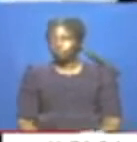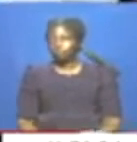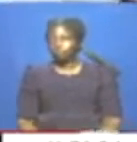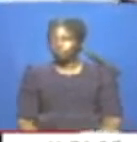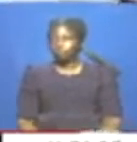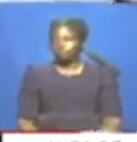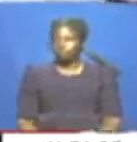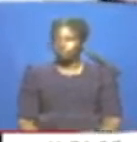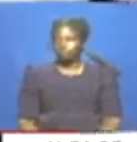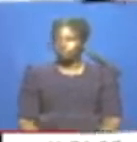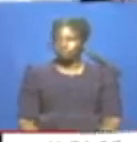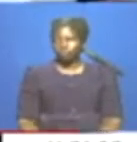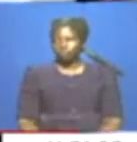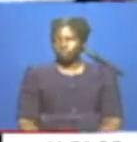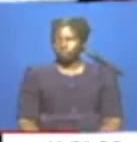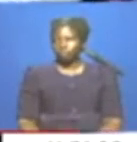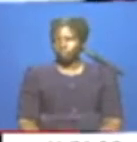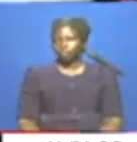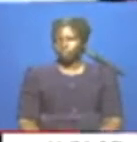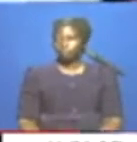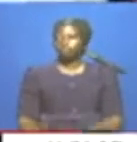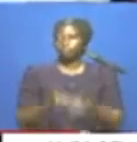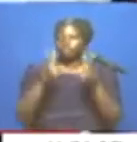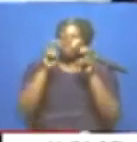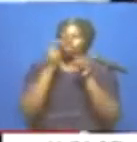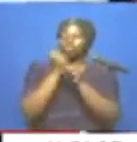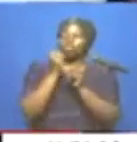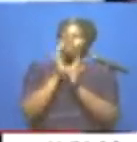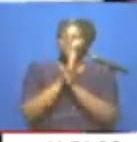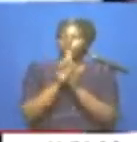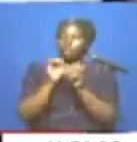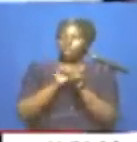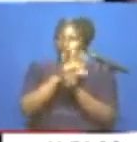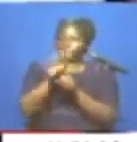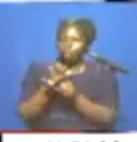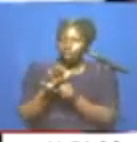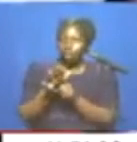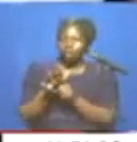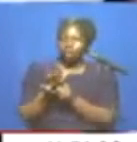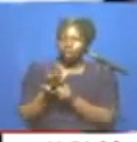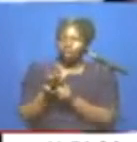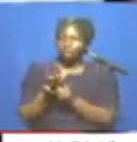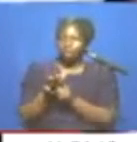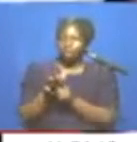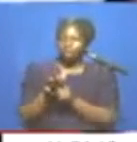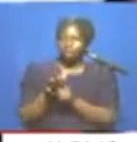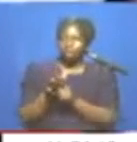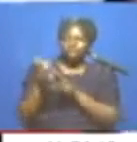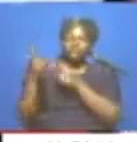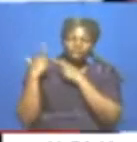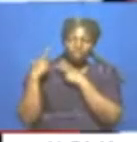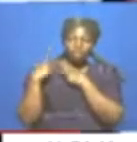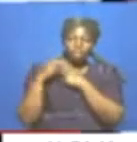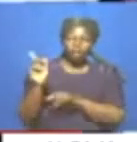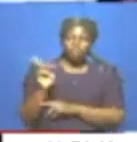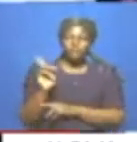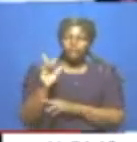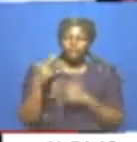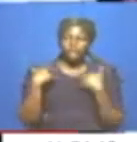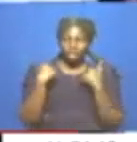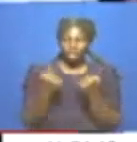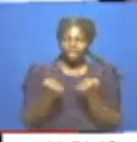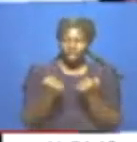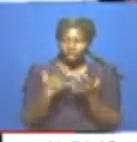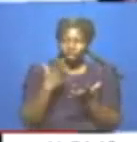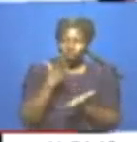Well, matters to do with COVID protocols, the responsibility of the Ministry of Health. Of course,